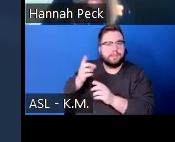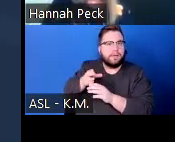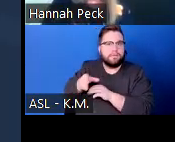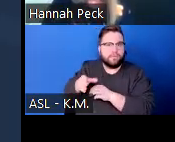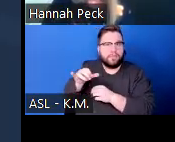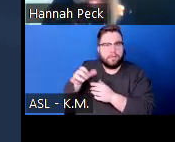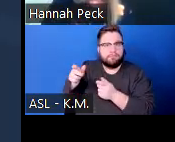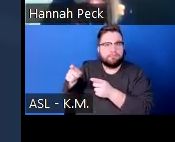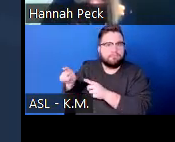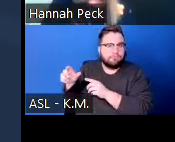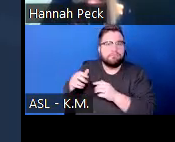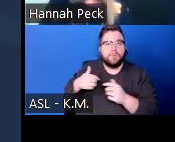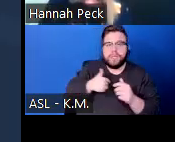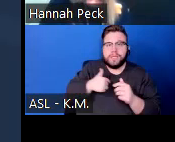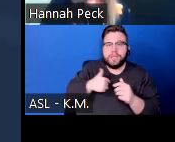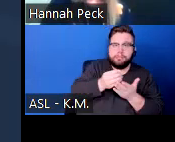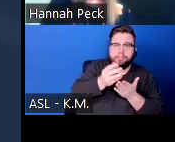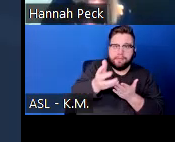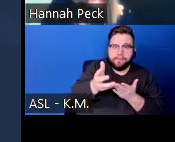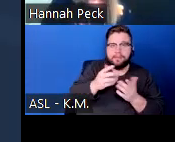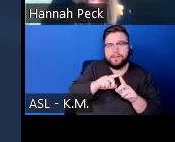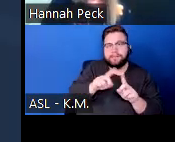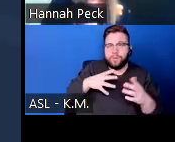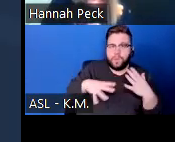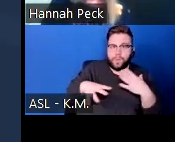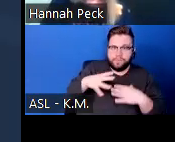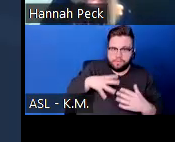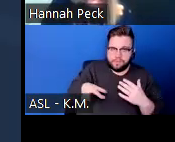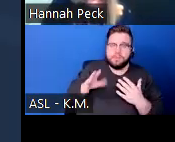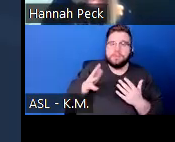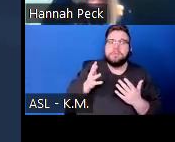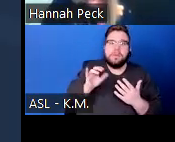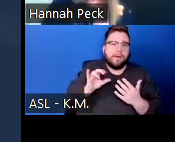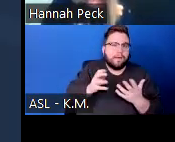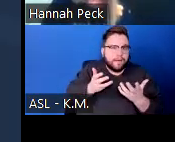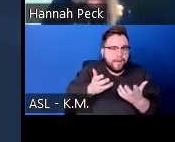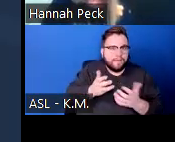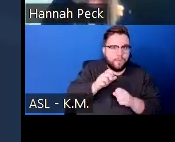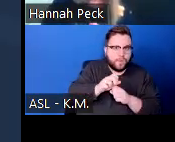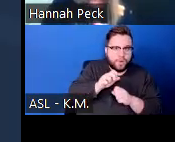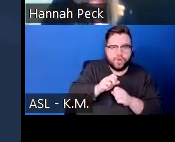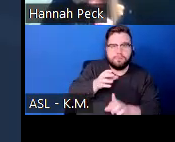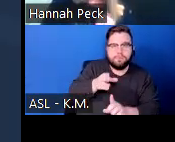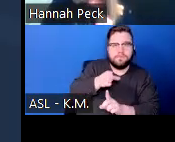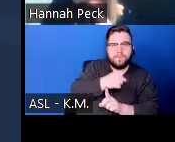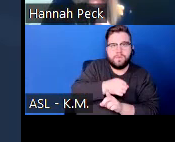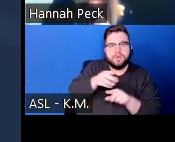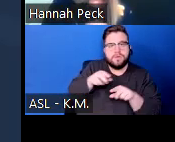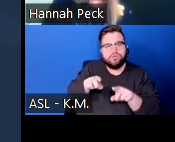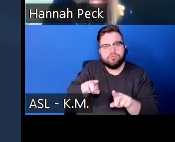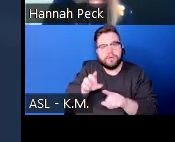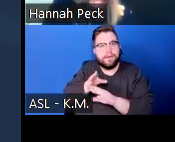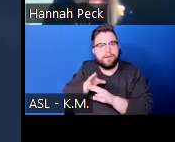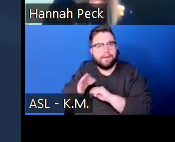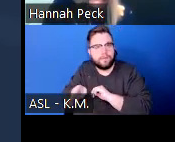more comfortable. We could do something like a sensory strategy, such as heavy work before, during, or after. You could practice in